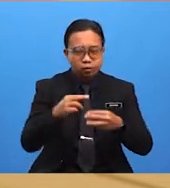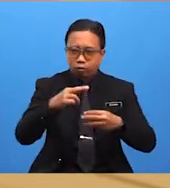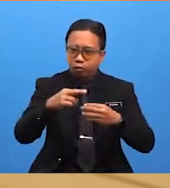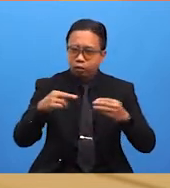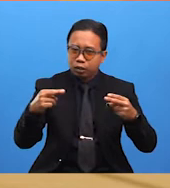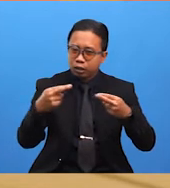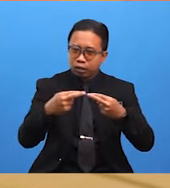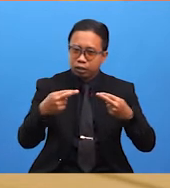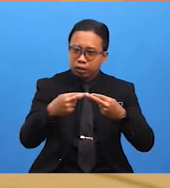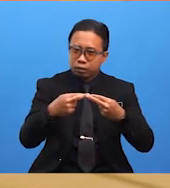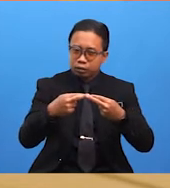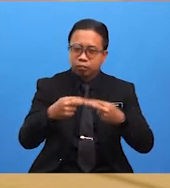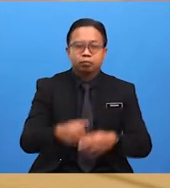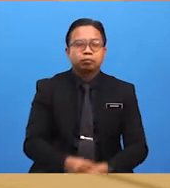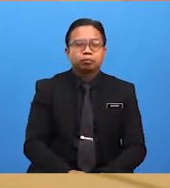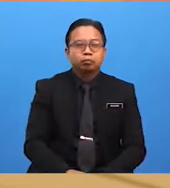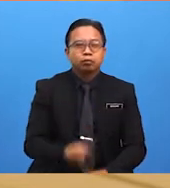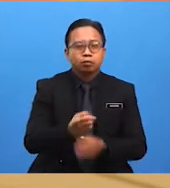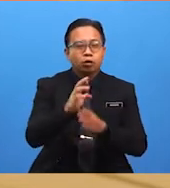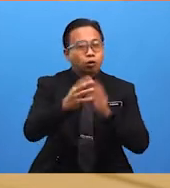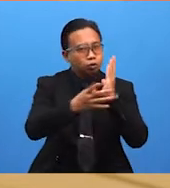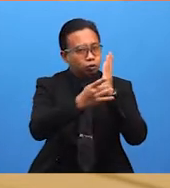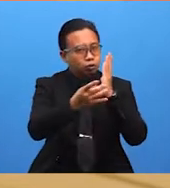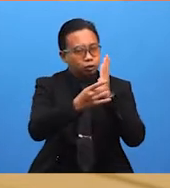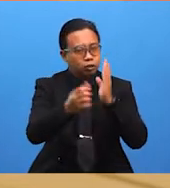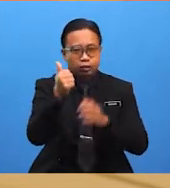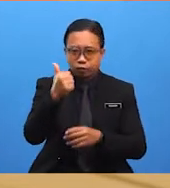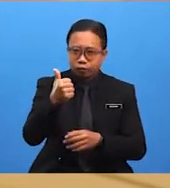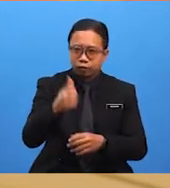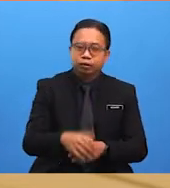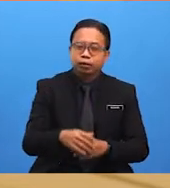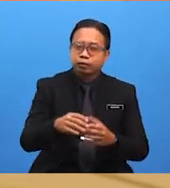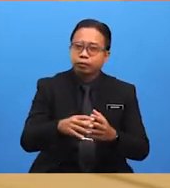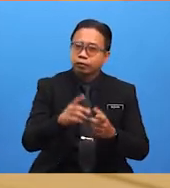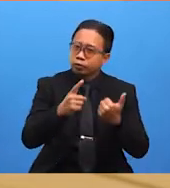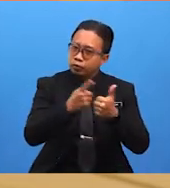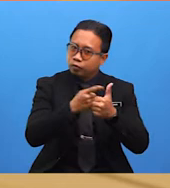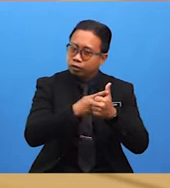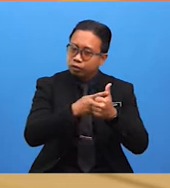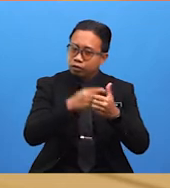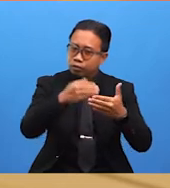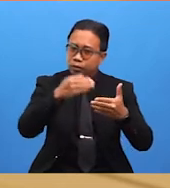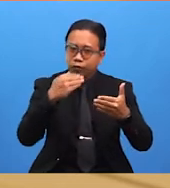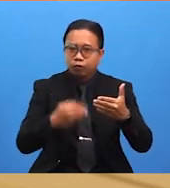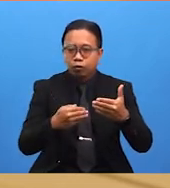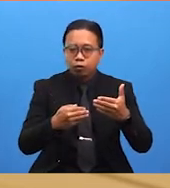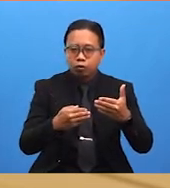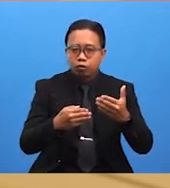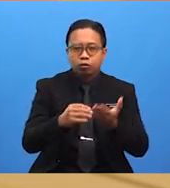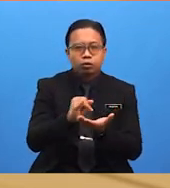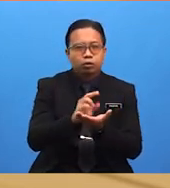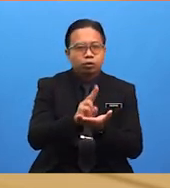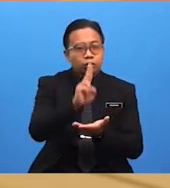related qualification or skills first before deciding on the